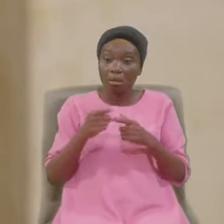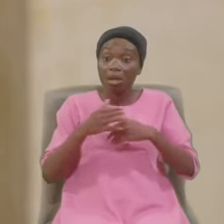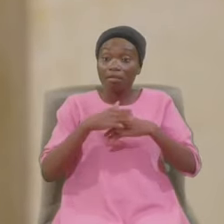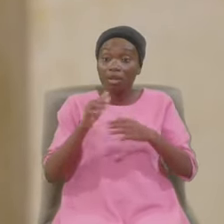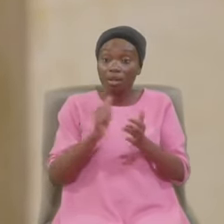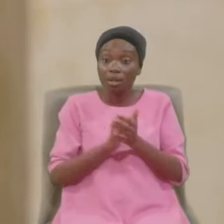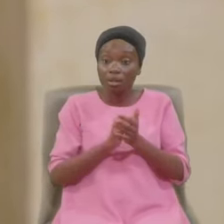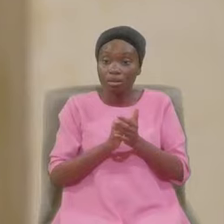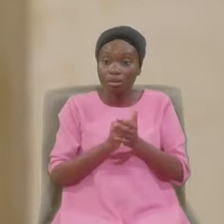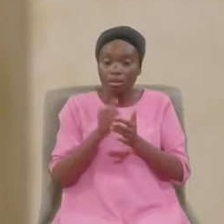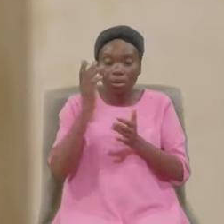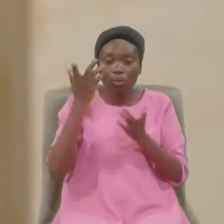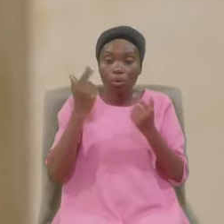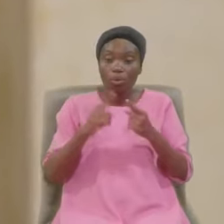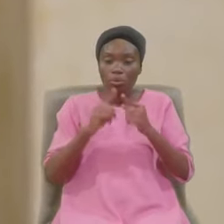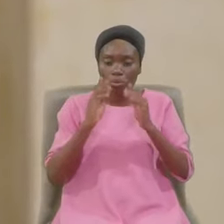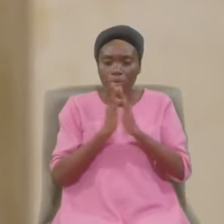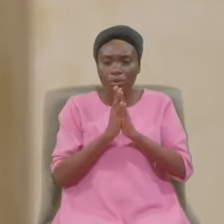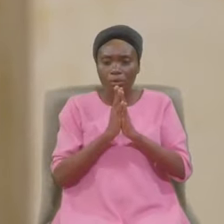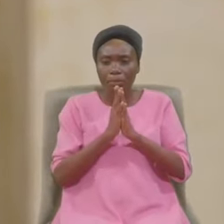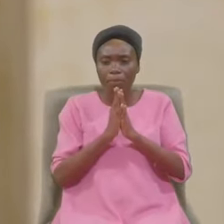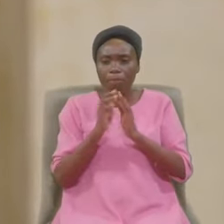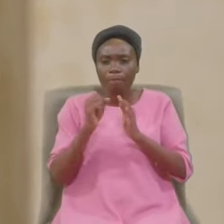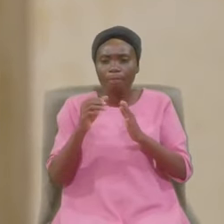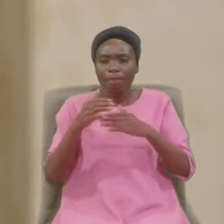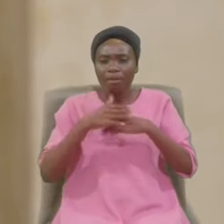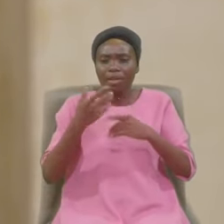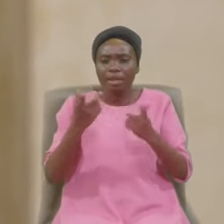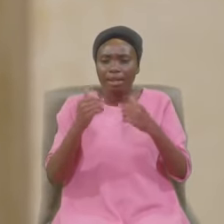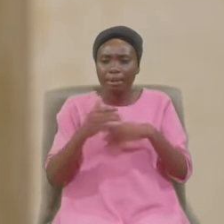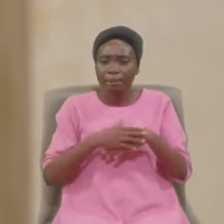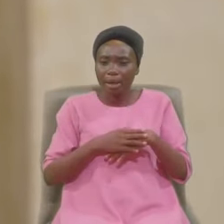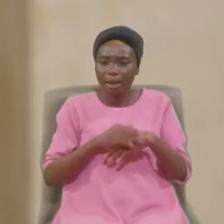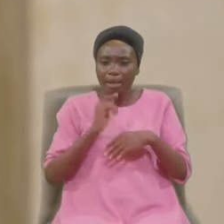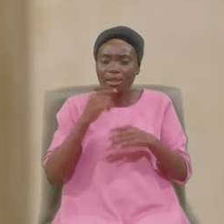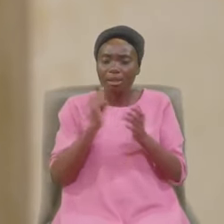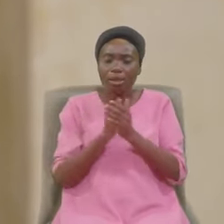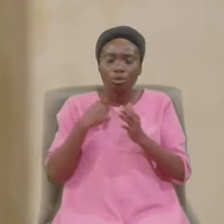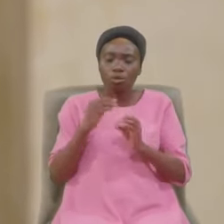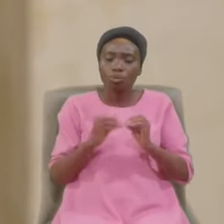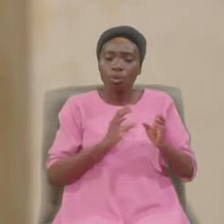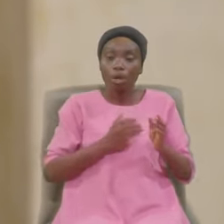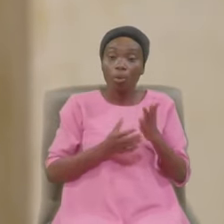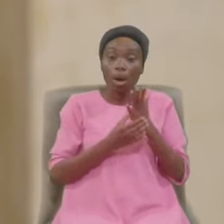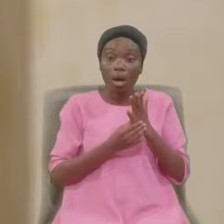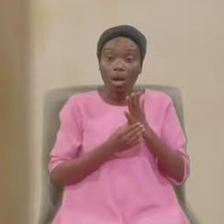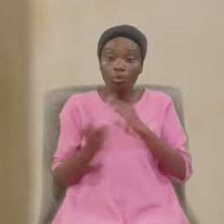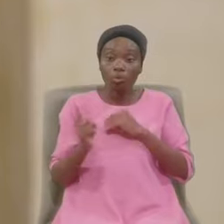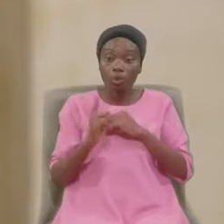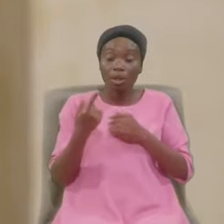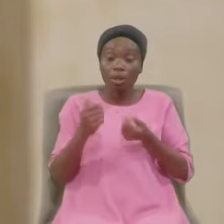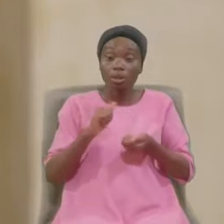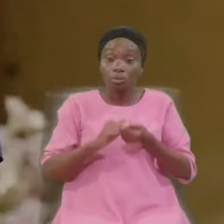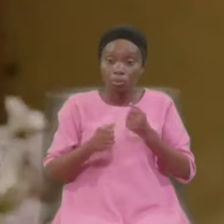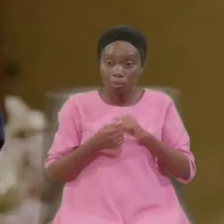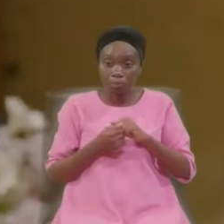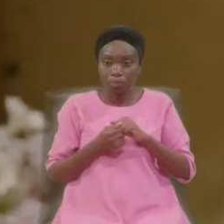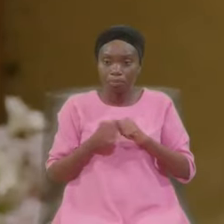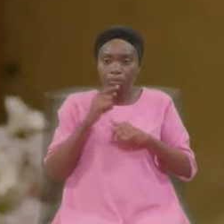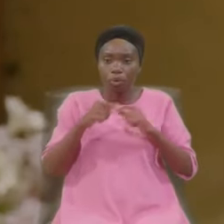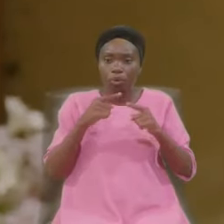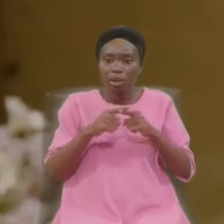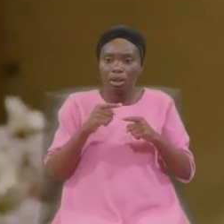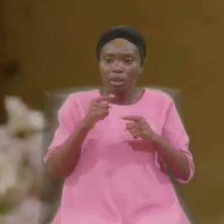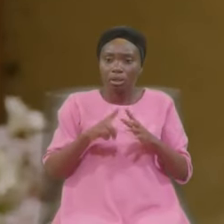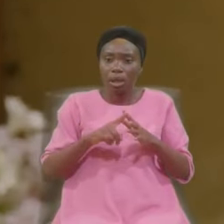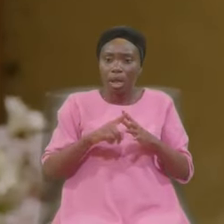that, he will come to pray. So after he come back, he said we should lay our hand where there's a problem. When they discharged